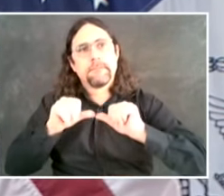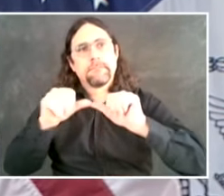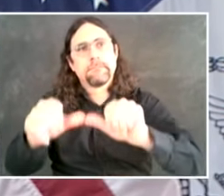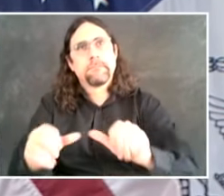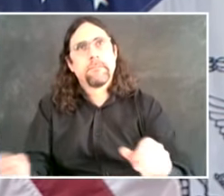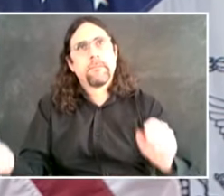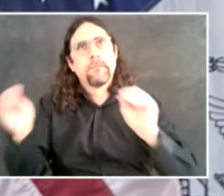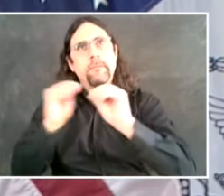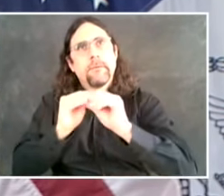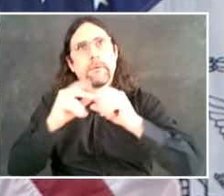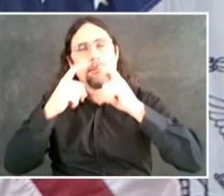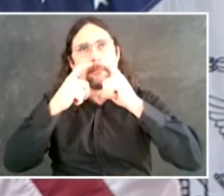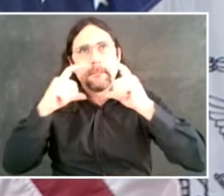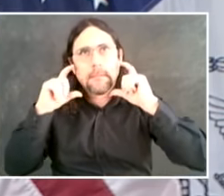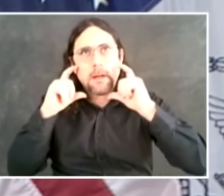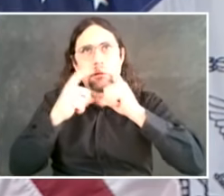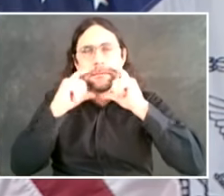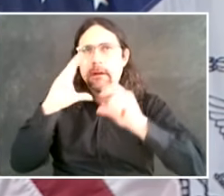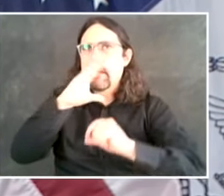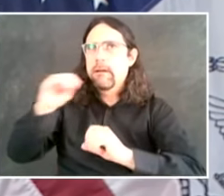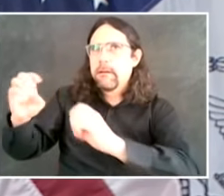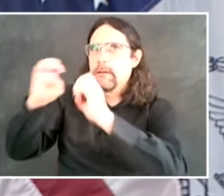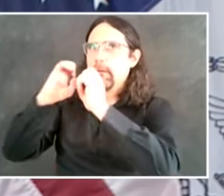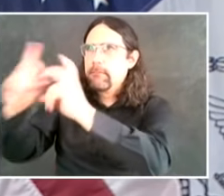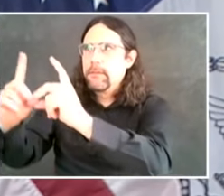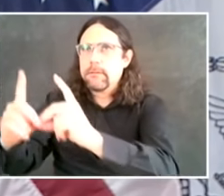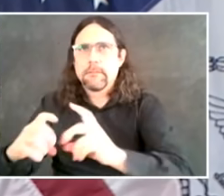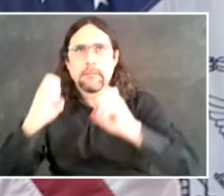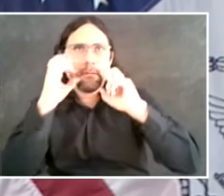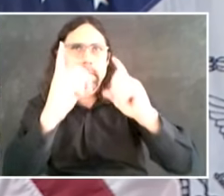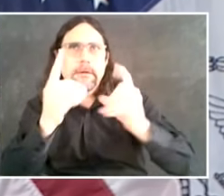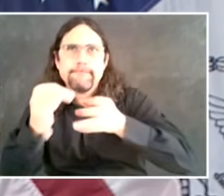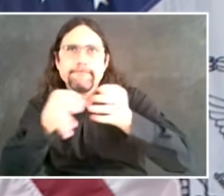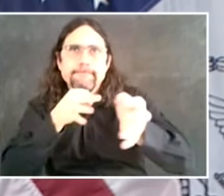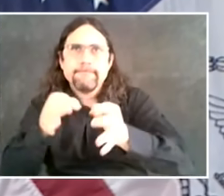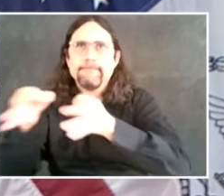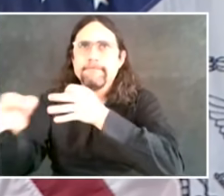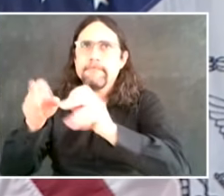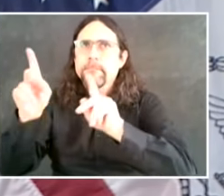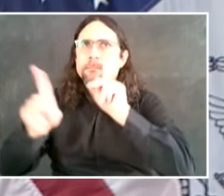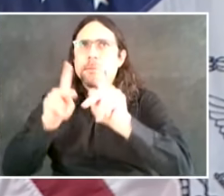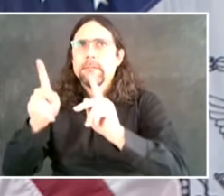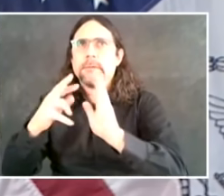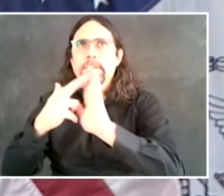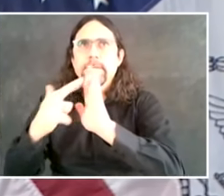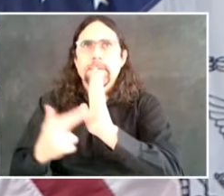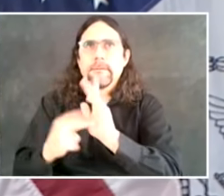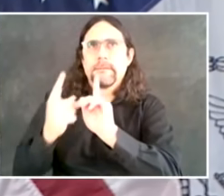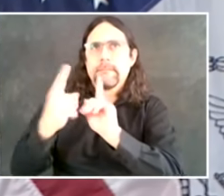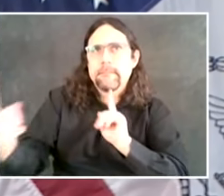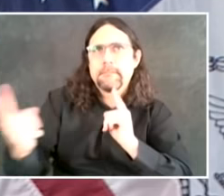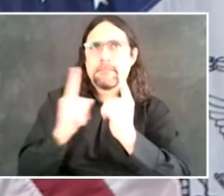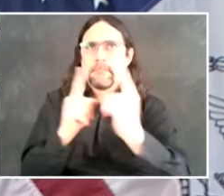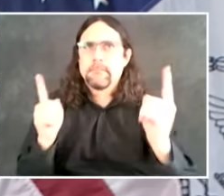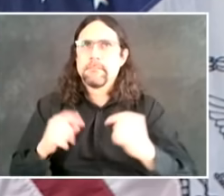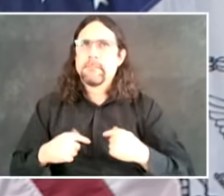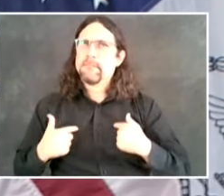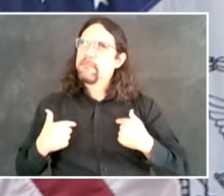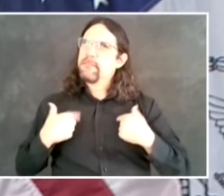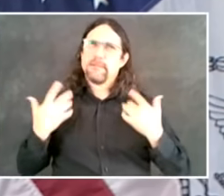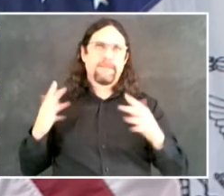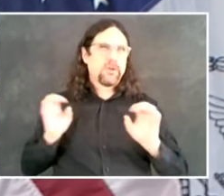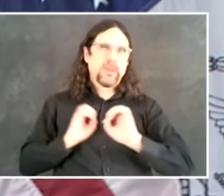very clear, and Commissioner Shea has made very clear, more and more enforcement efforts as well in every single part of the city.